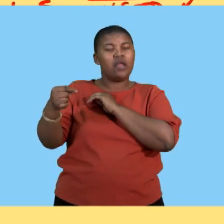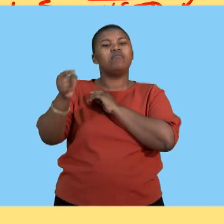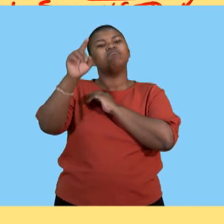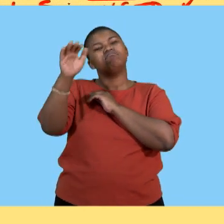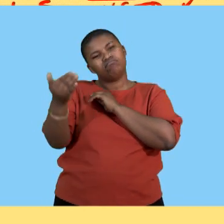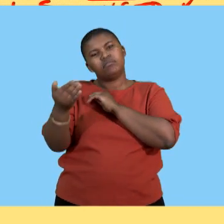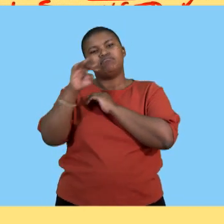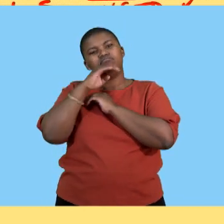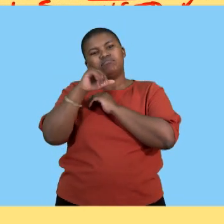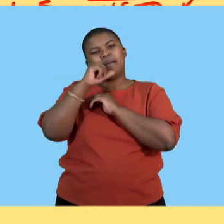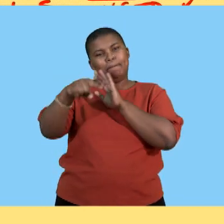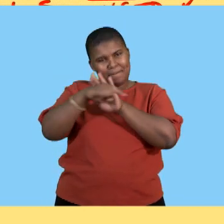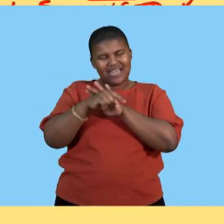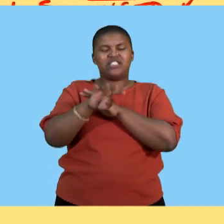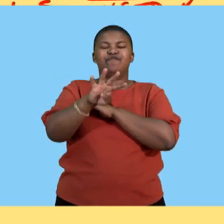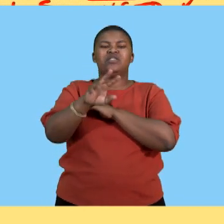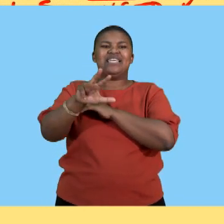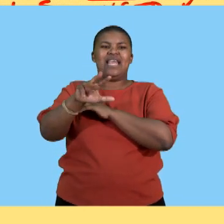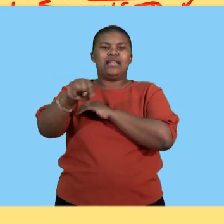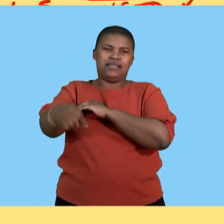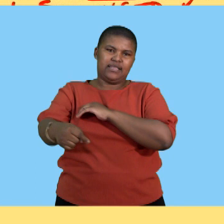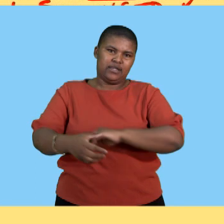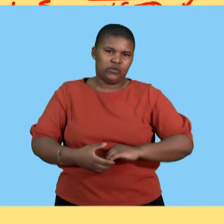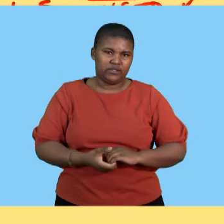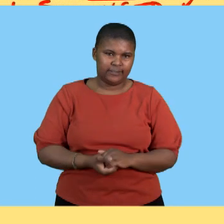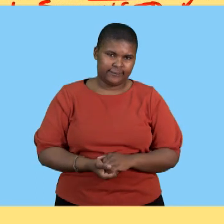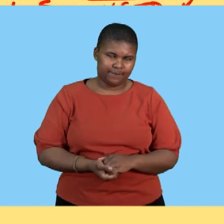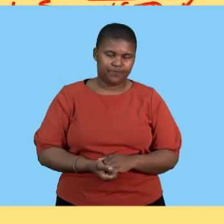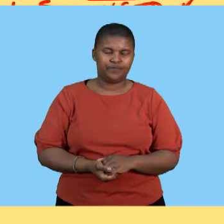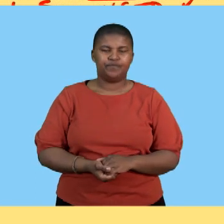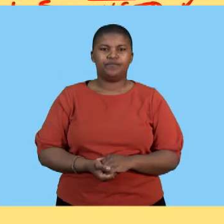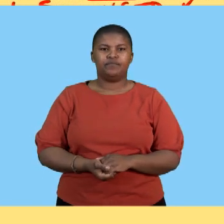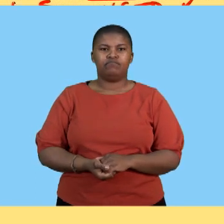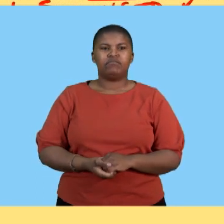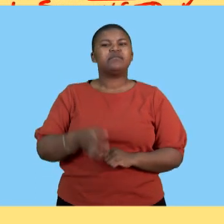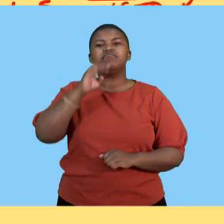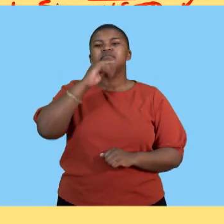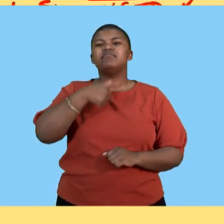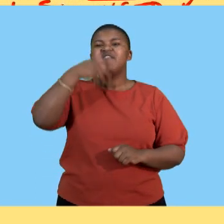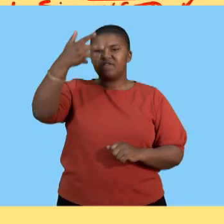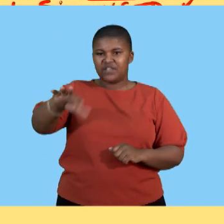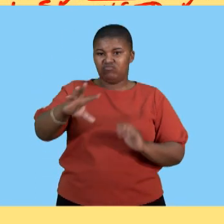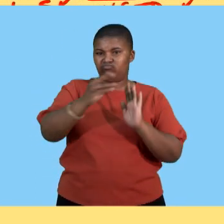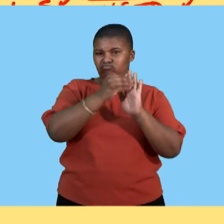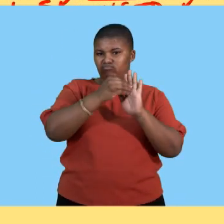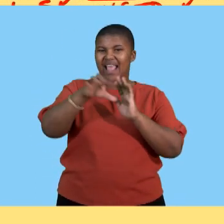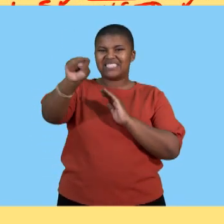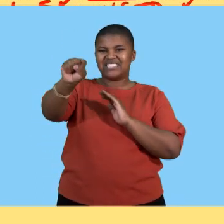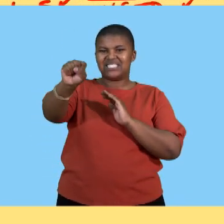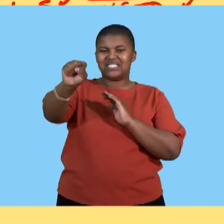I come and I say minus 48,000, minus 48,000. So I've recorded this